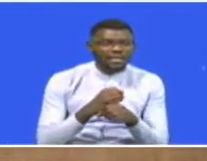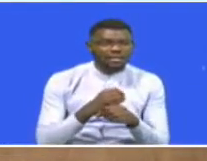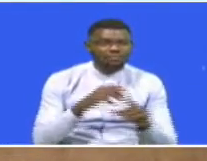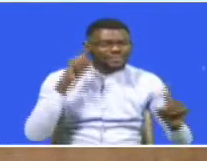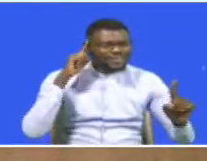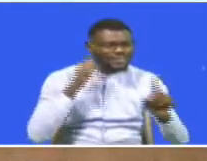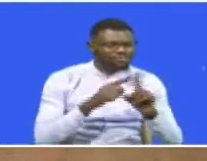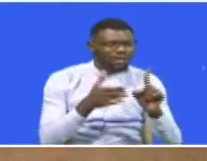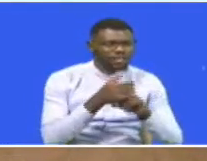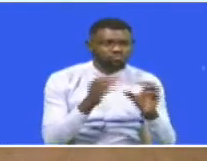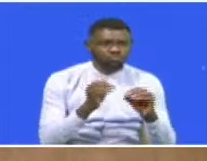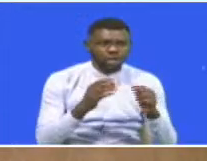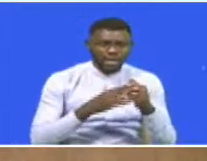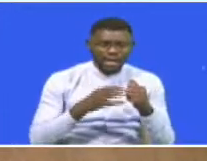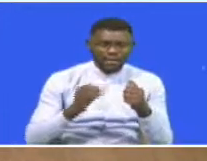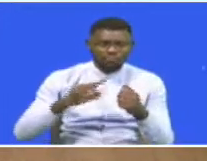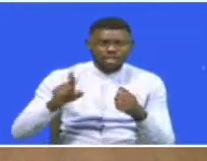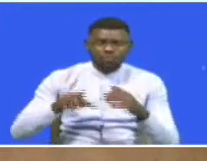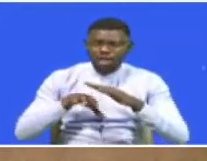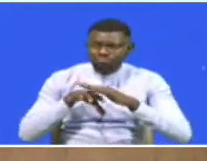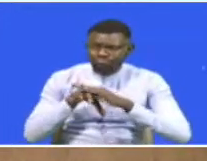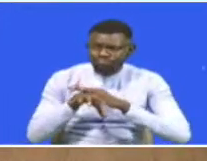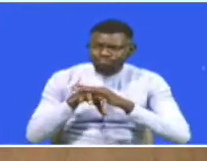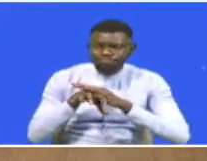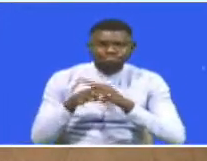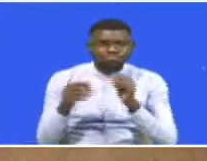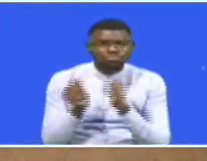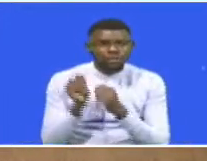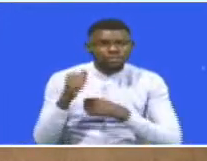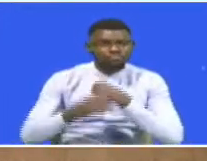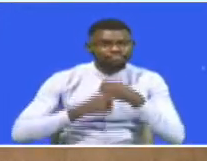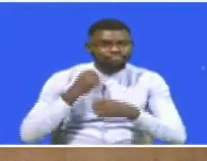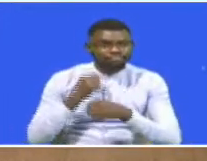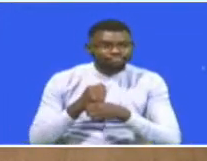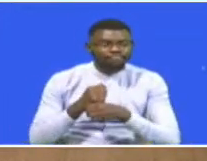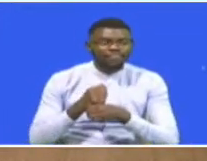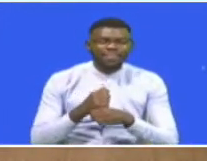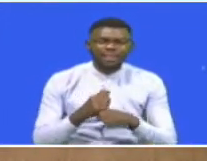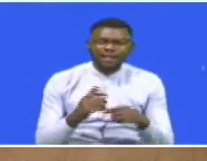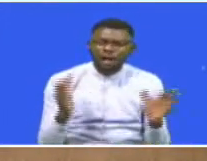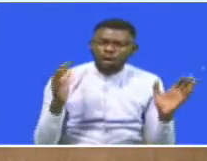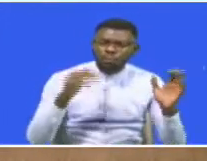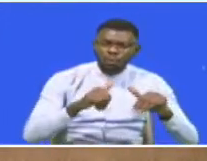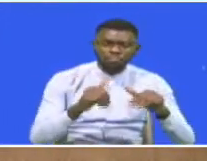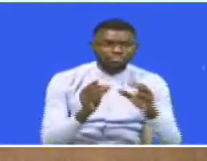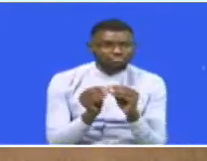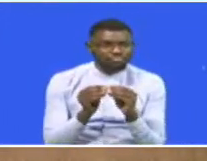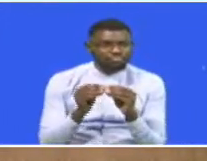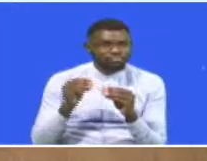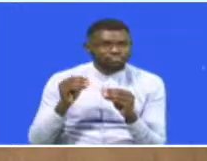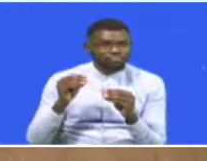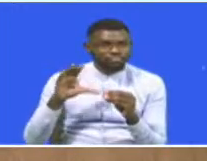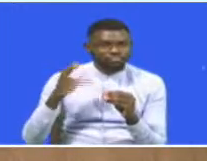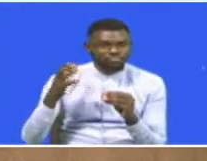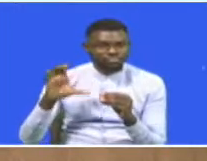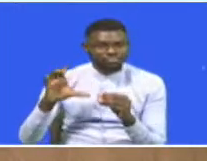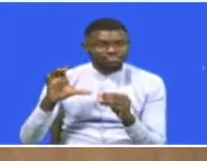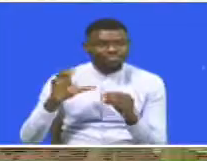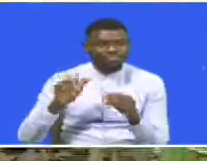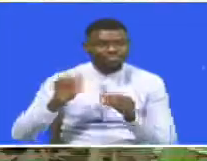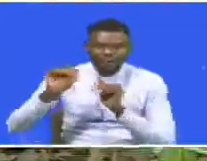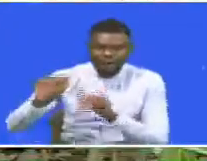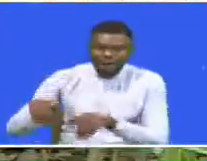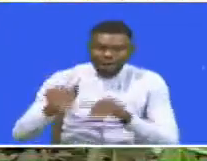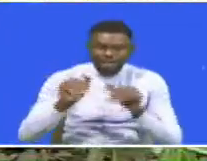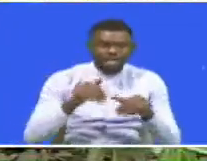target of 90,000 metric tons in 10 years' time. In a meeting which brought together agriculture CECs from